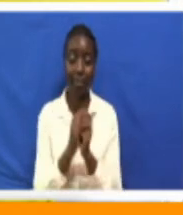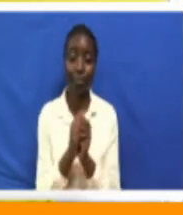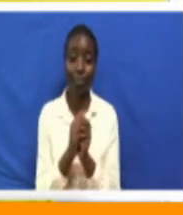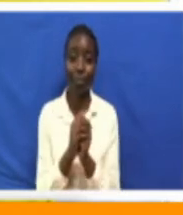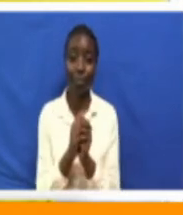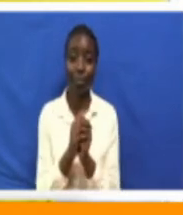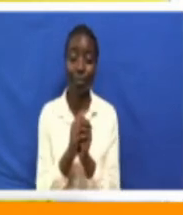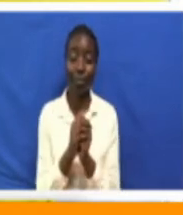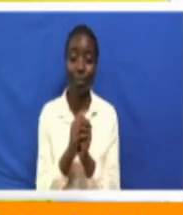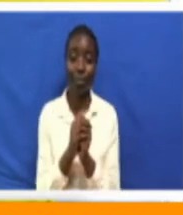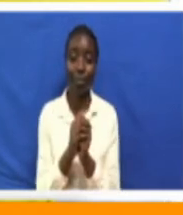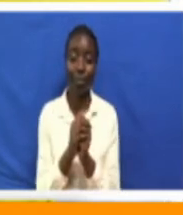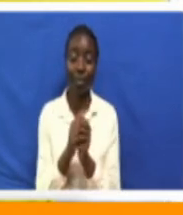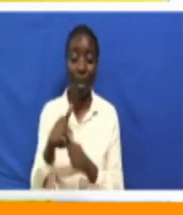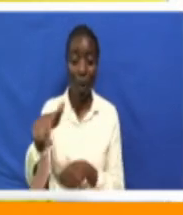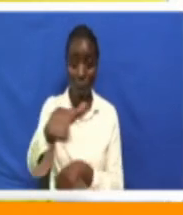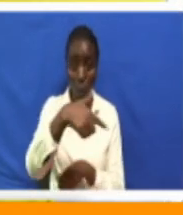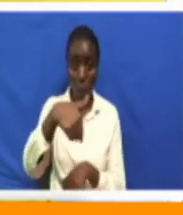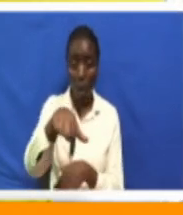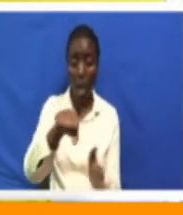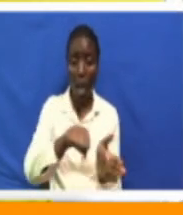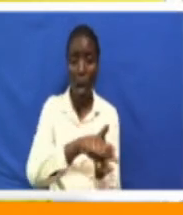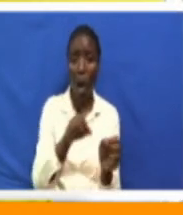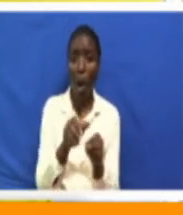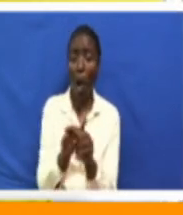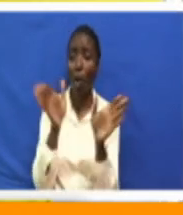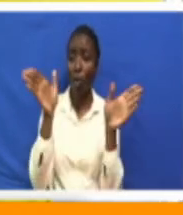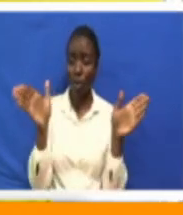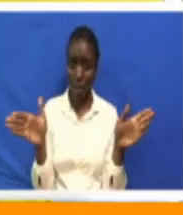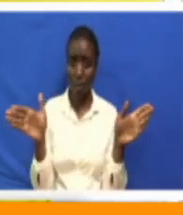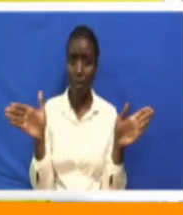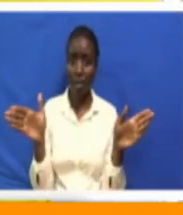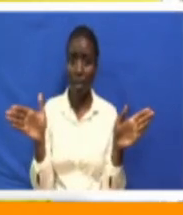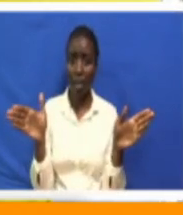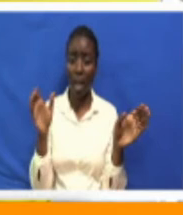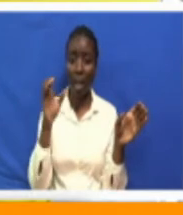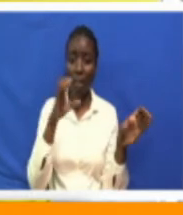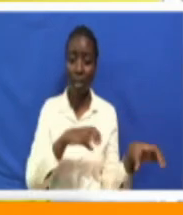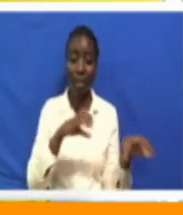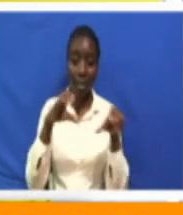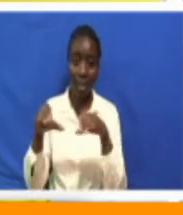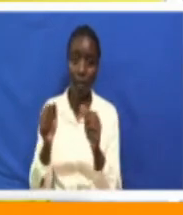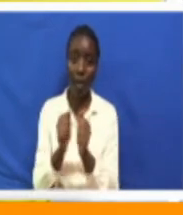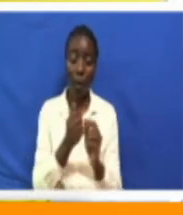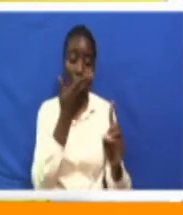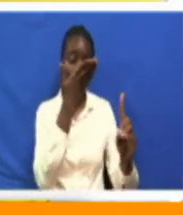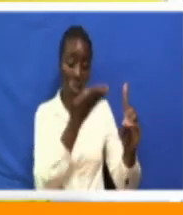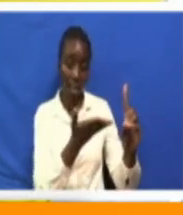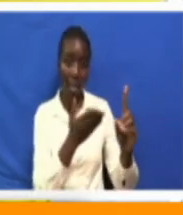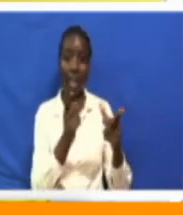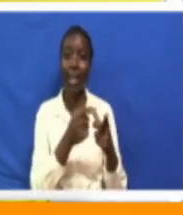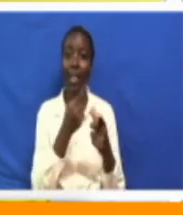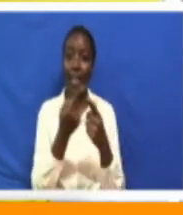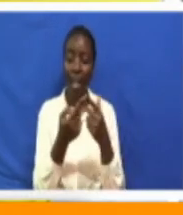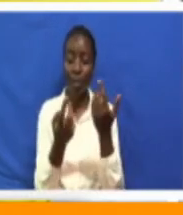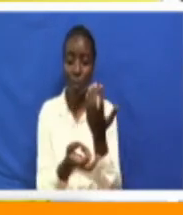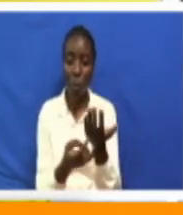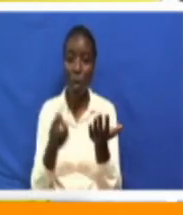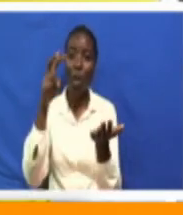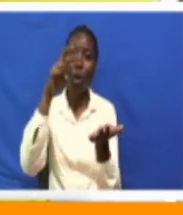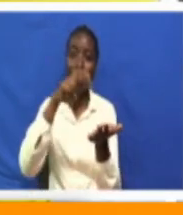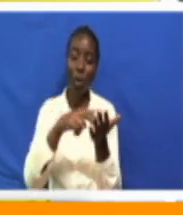we were crucified and buried with him and then we roast with